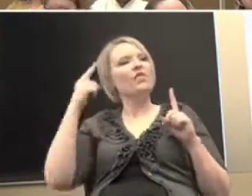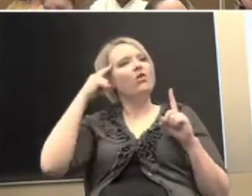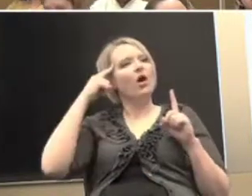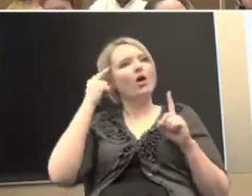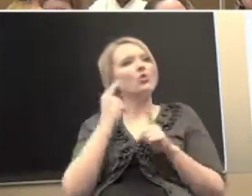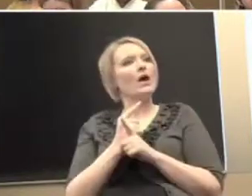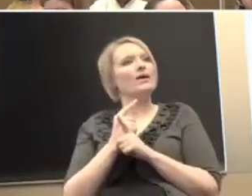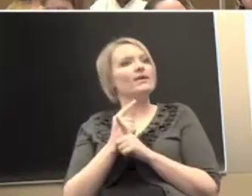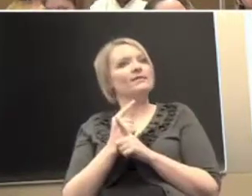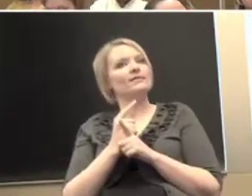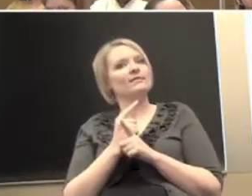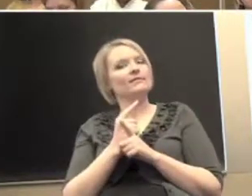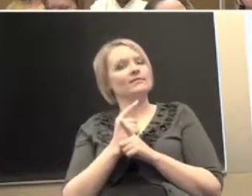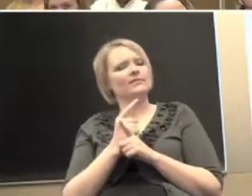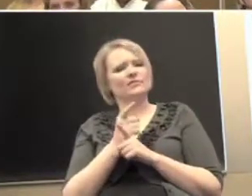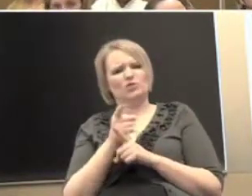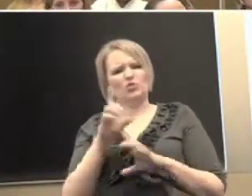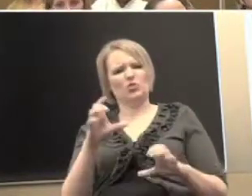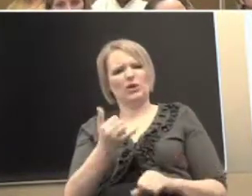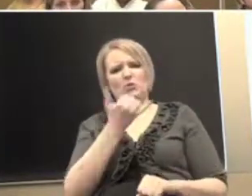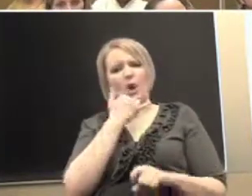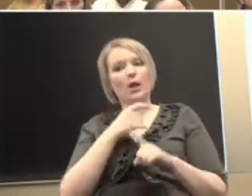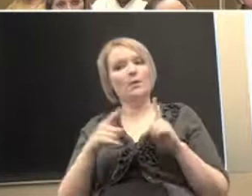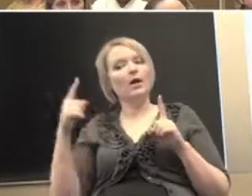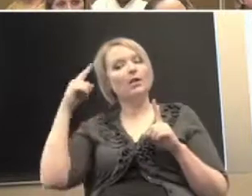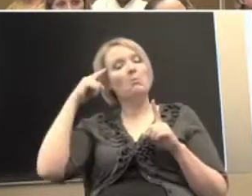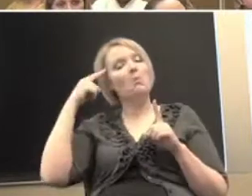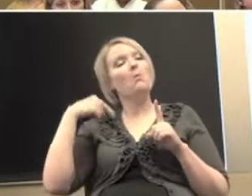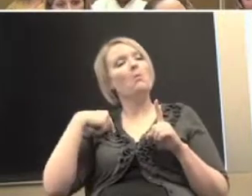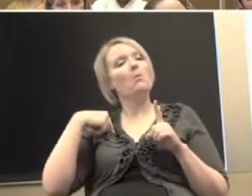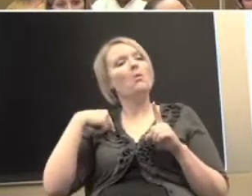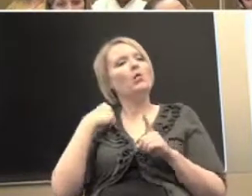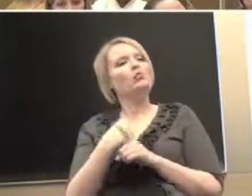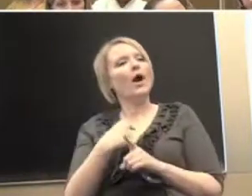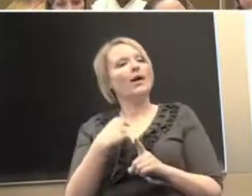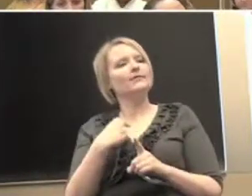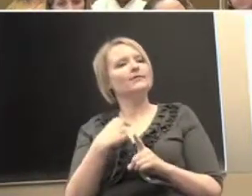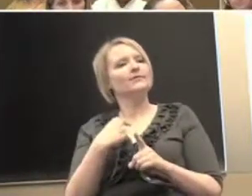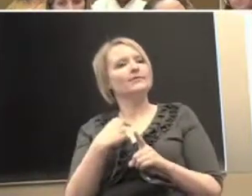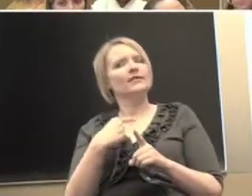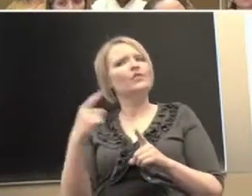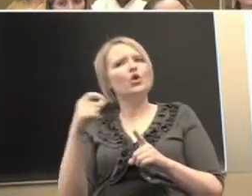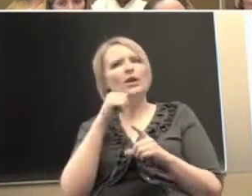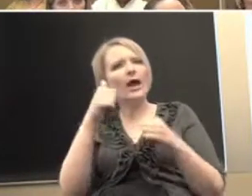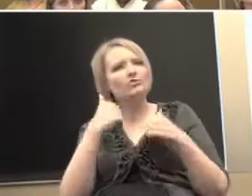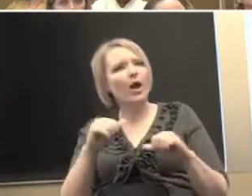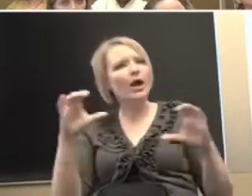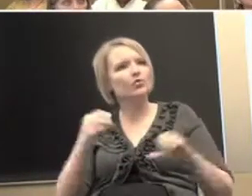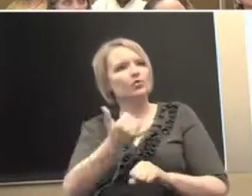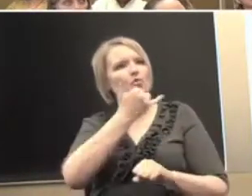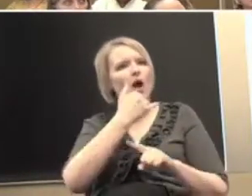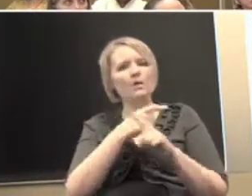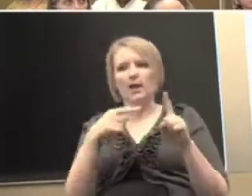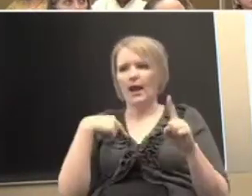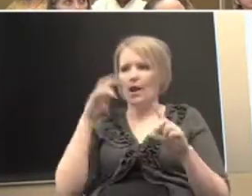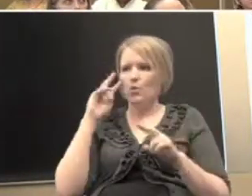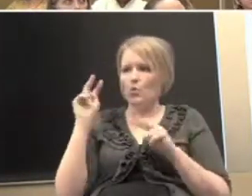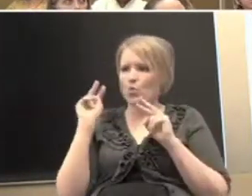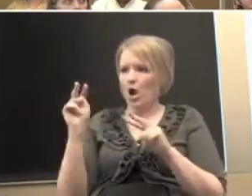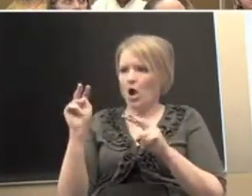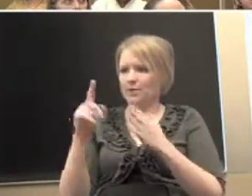right? Yeah, again, I don't think sometimes people get up to try to do something wrong, but I'll watch sometimes and go, whoa,